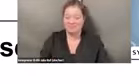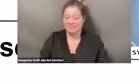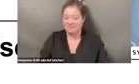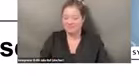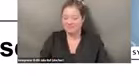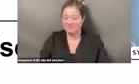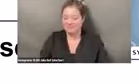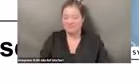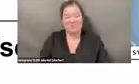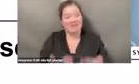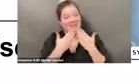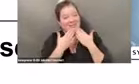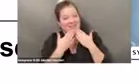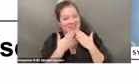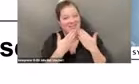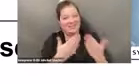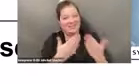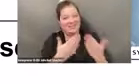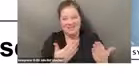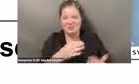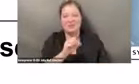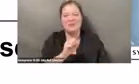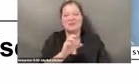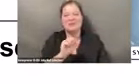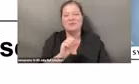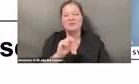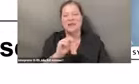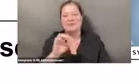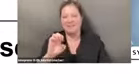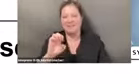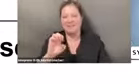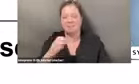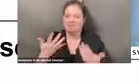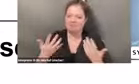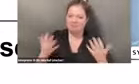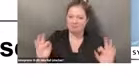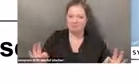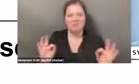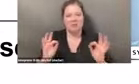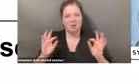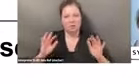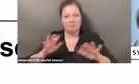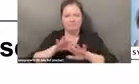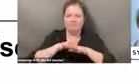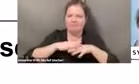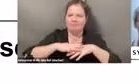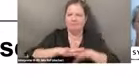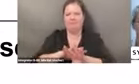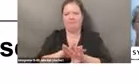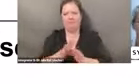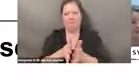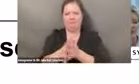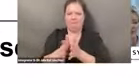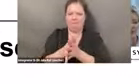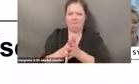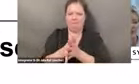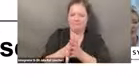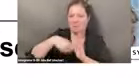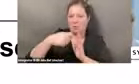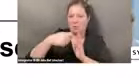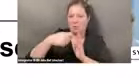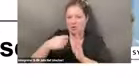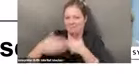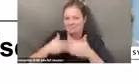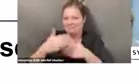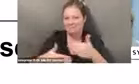much, Susanna, for this overview of the project. And we got one question about the end users,